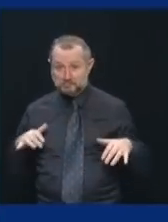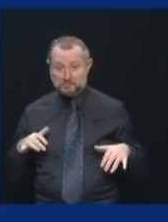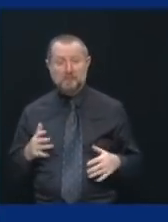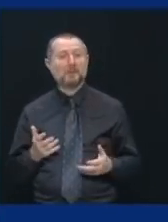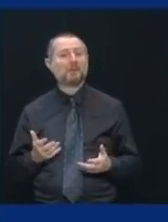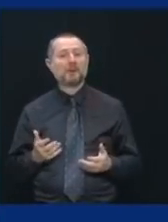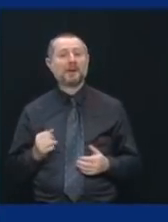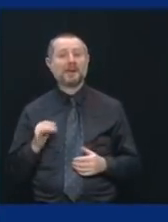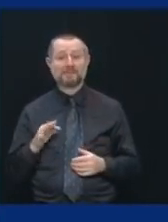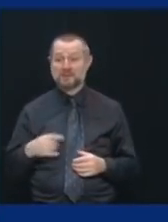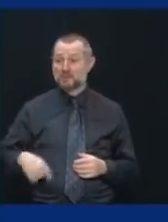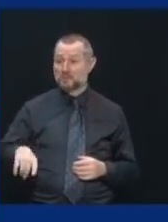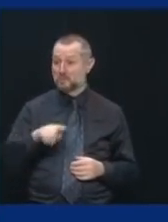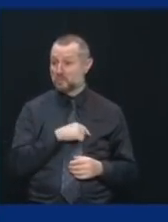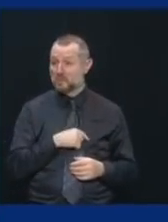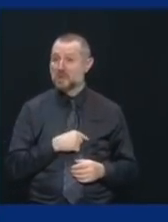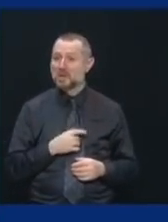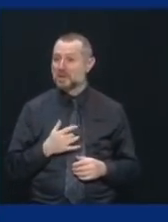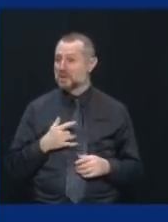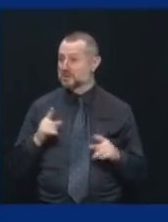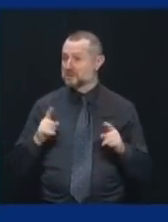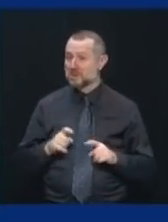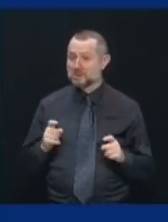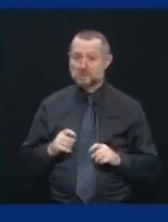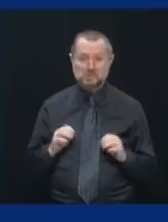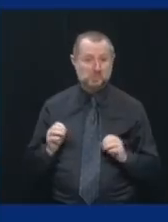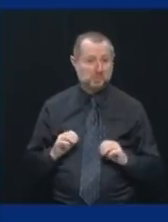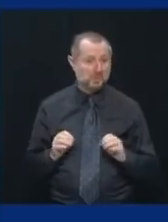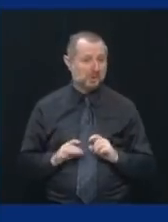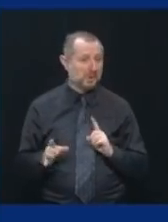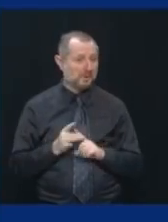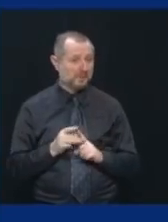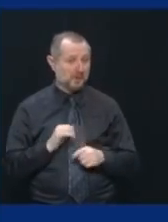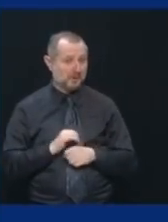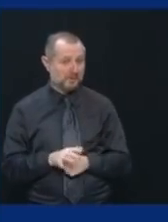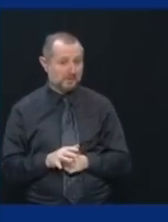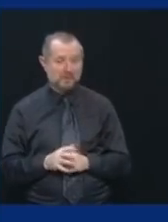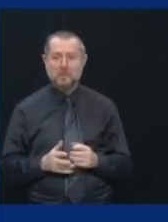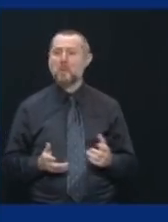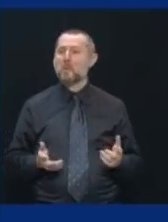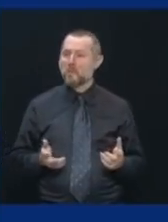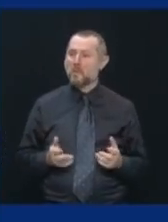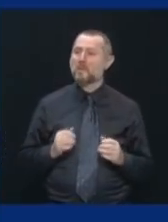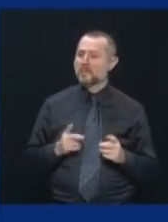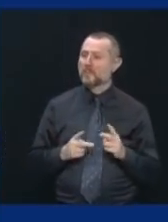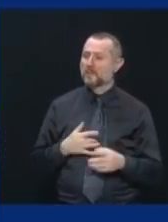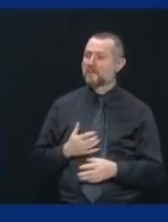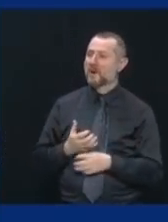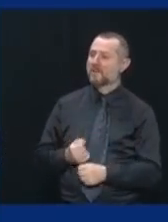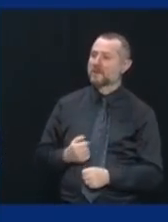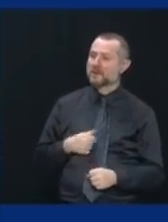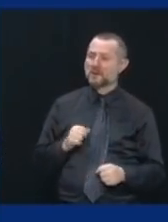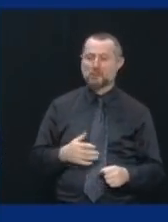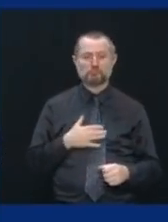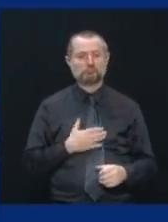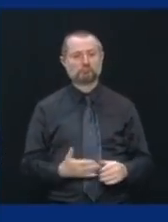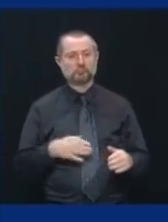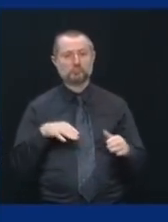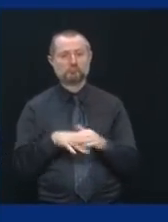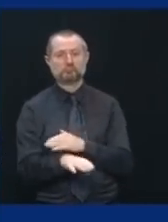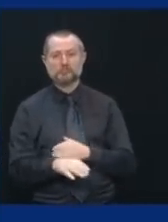the 150 people were tested and they were all negative, yes, I would do that. And the